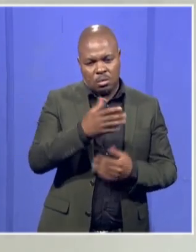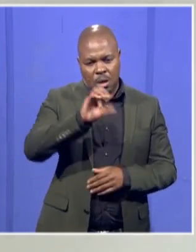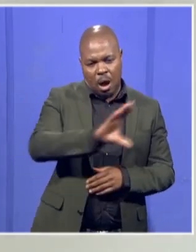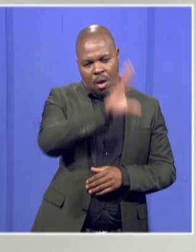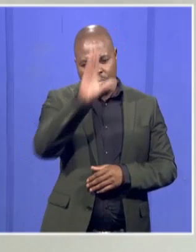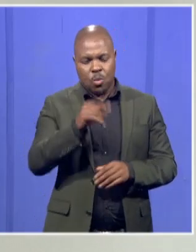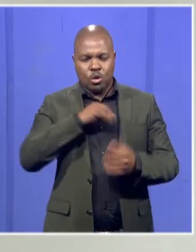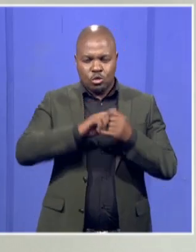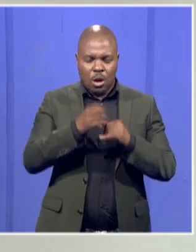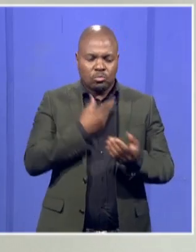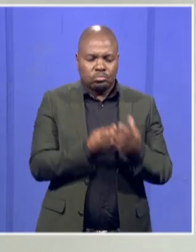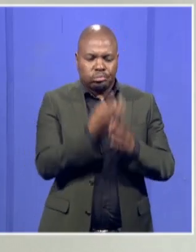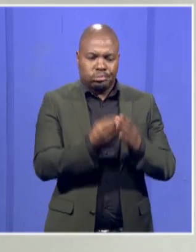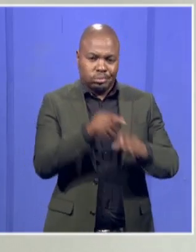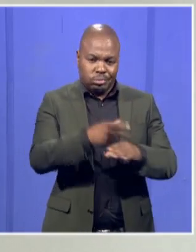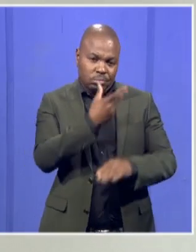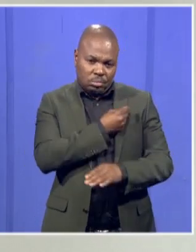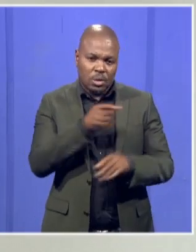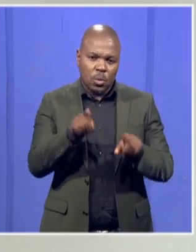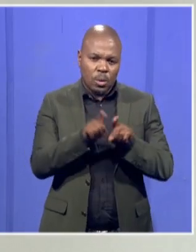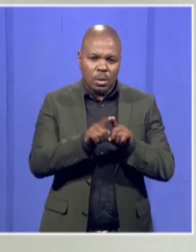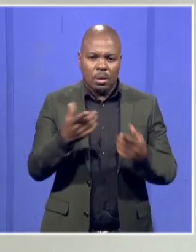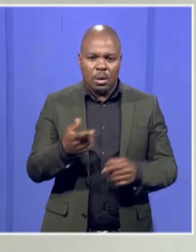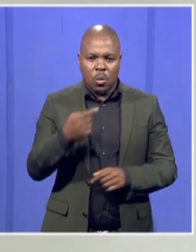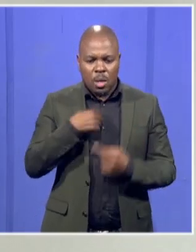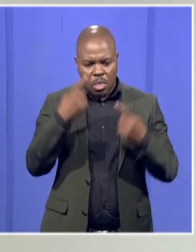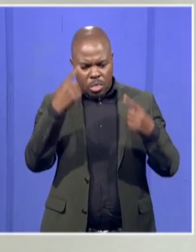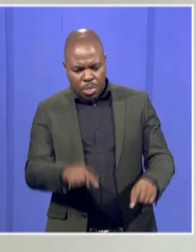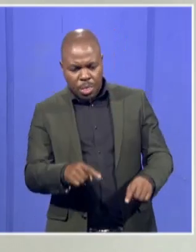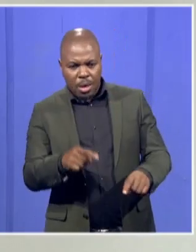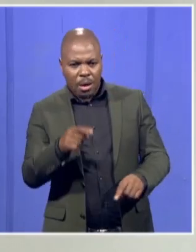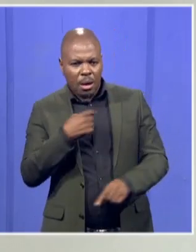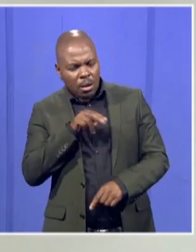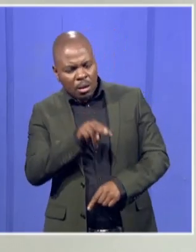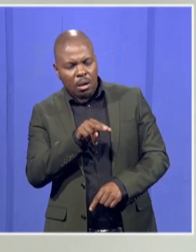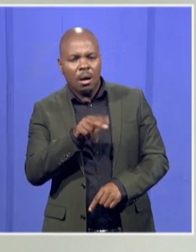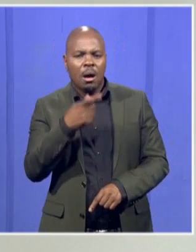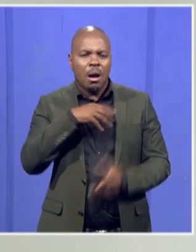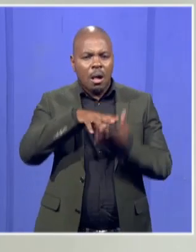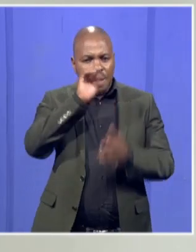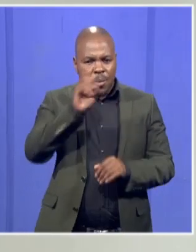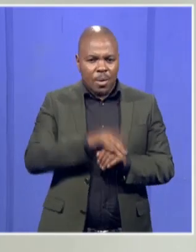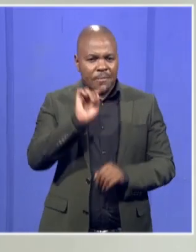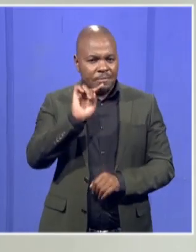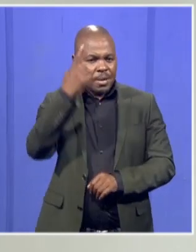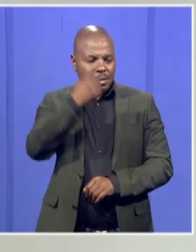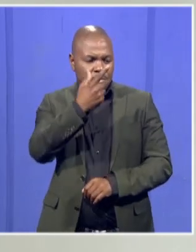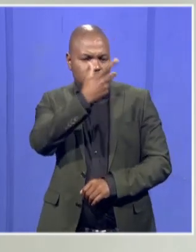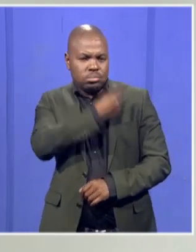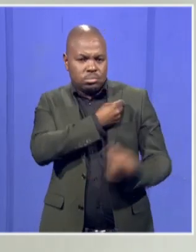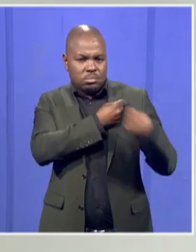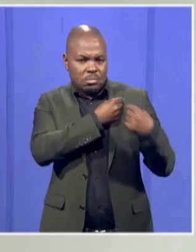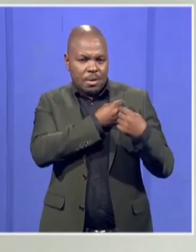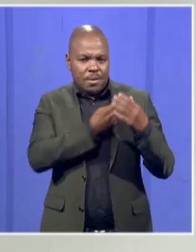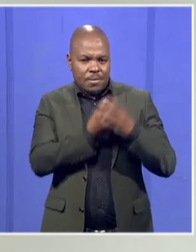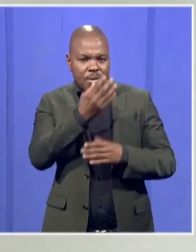manufacturing. Now, it was quite exciting as we landed here in AfriGen to learn that the first vaccine that they've produced, they are going to